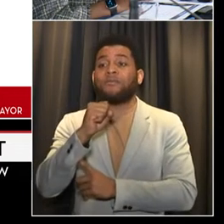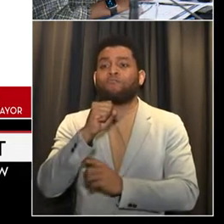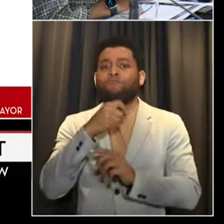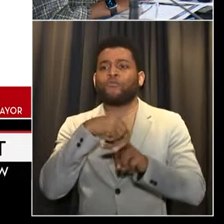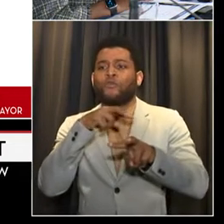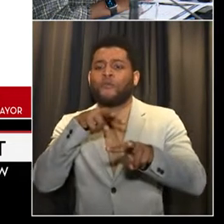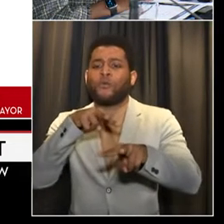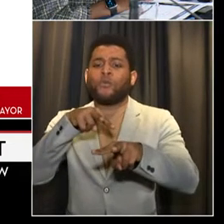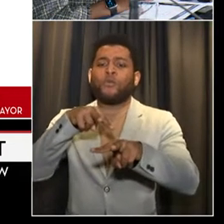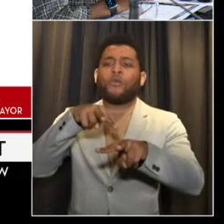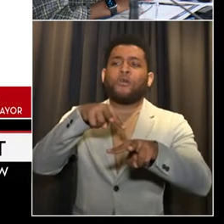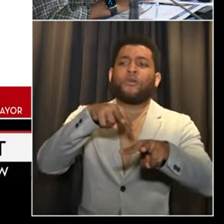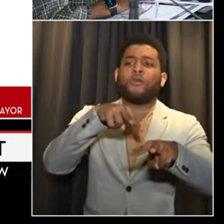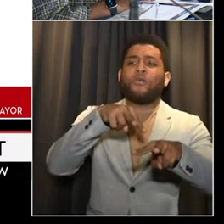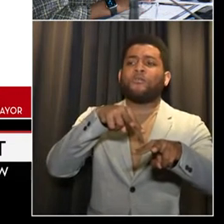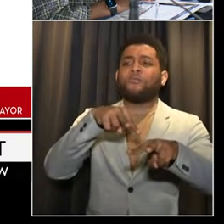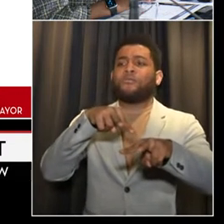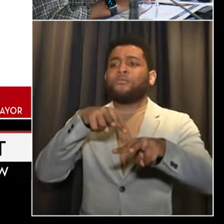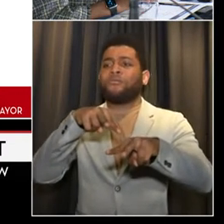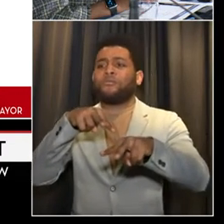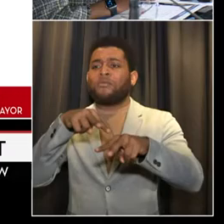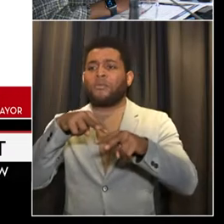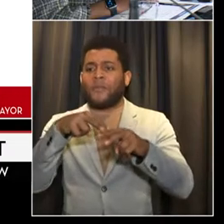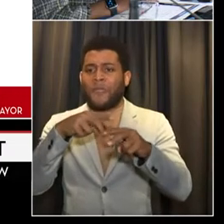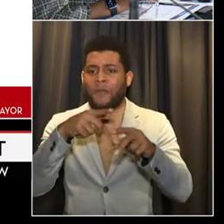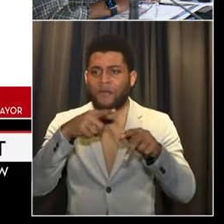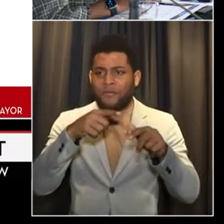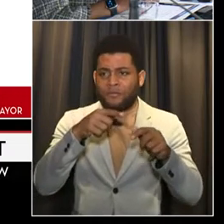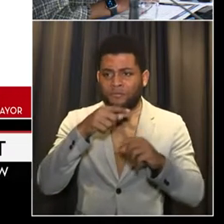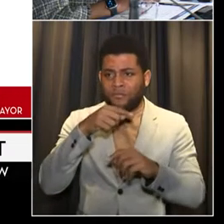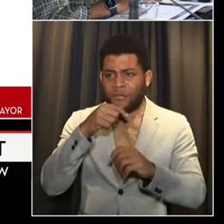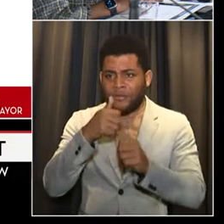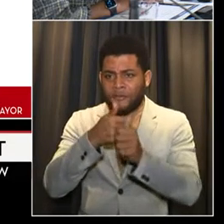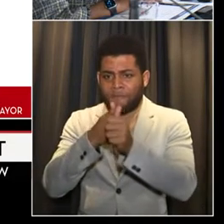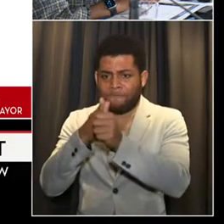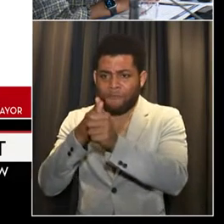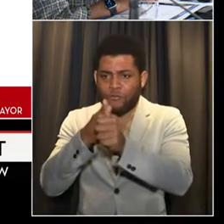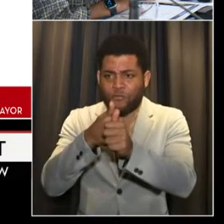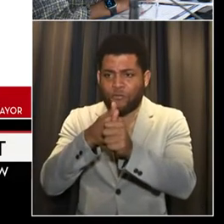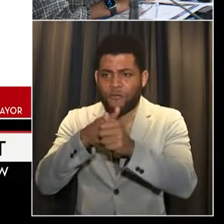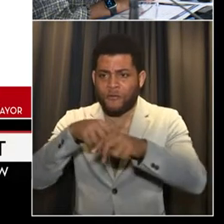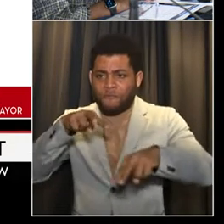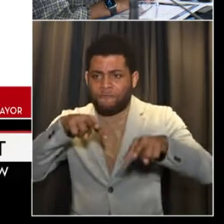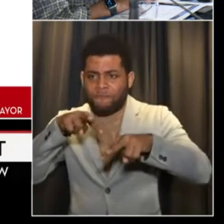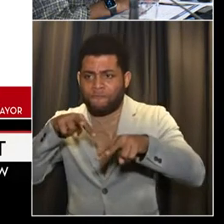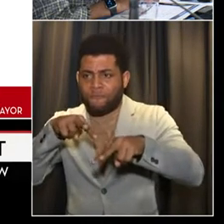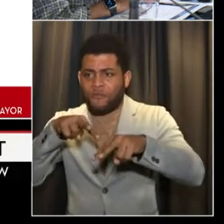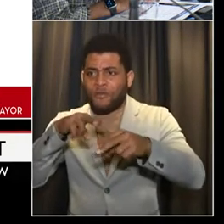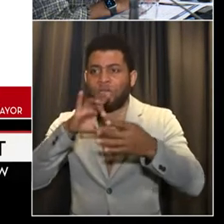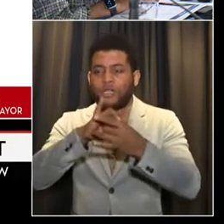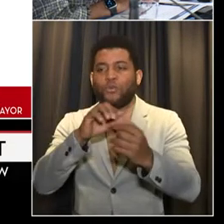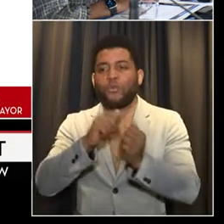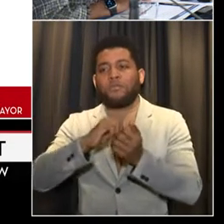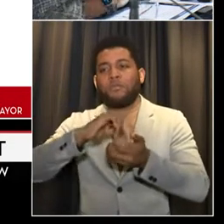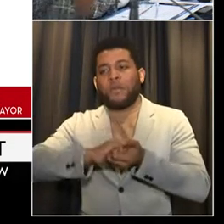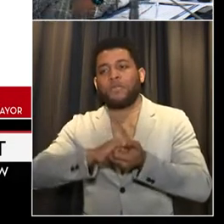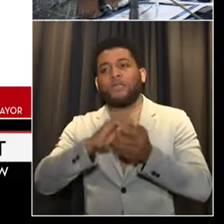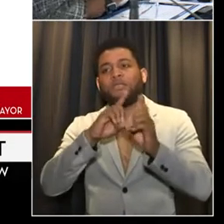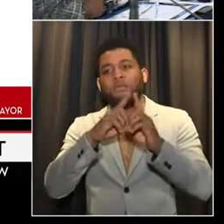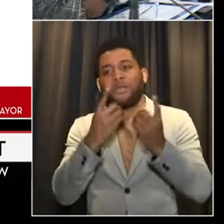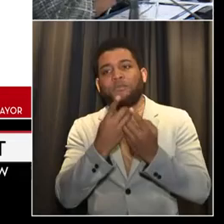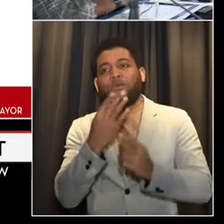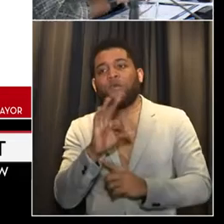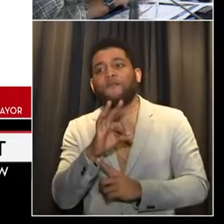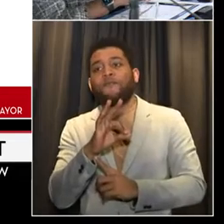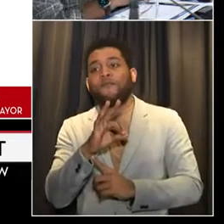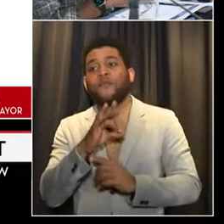their supervision. And so we have met with our partners at the Department of Justice, the U.S. Parole Commission, CSOSA, on